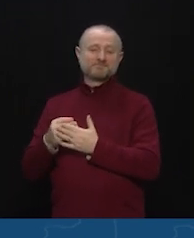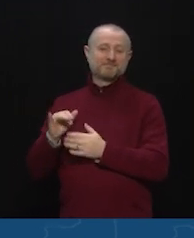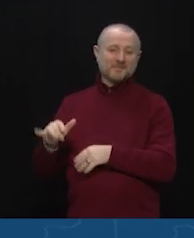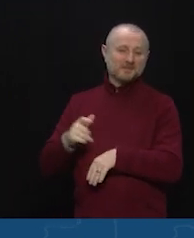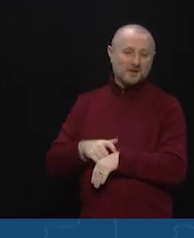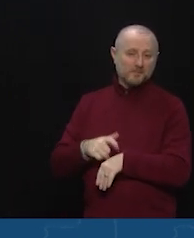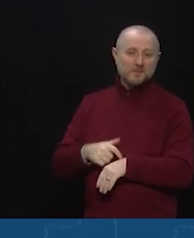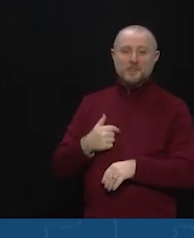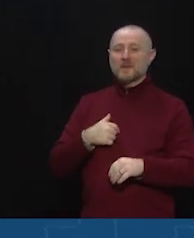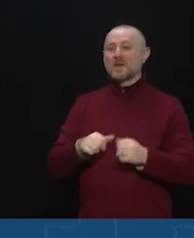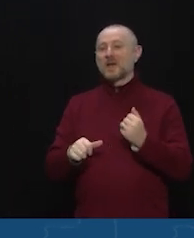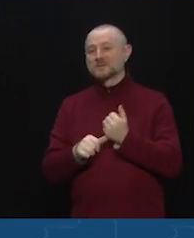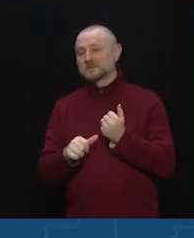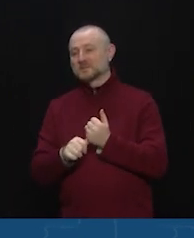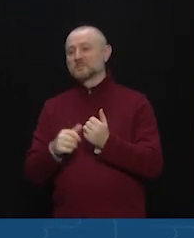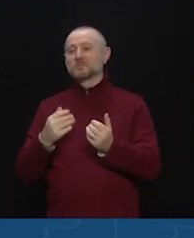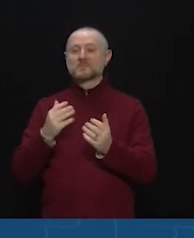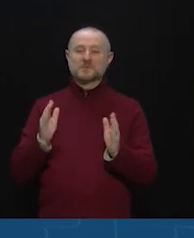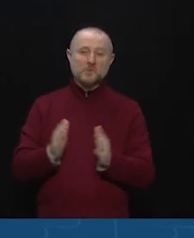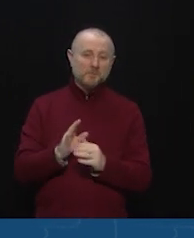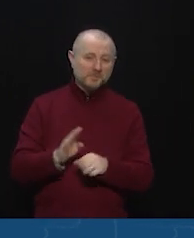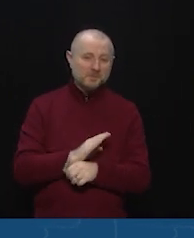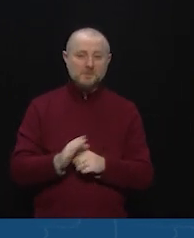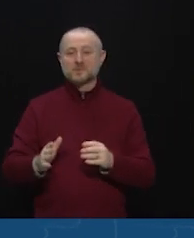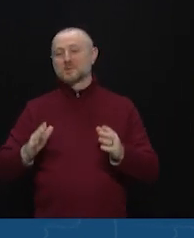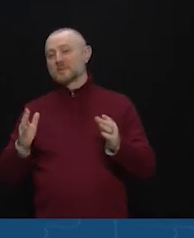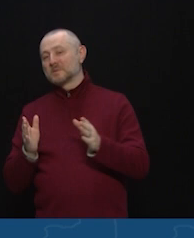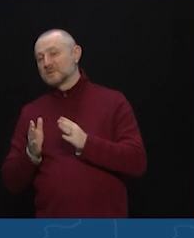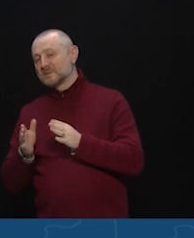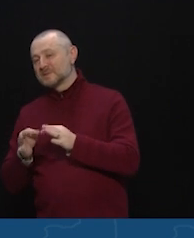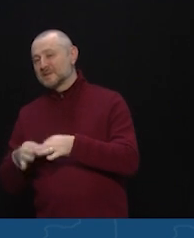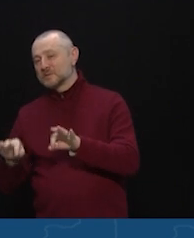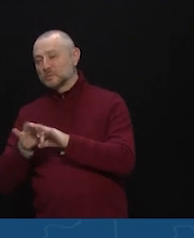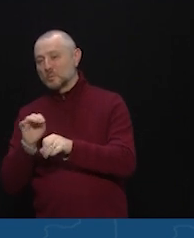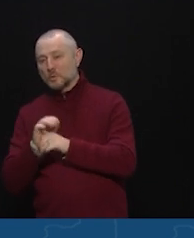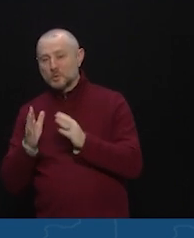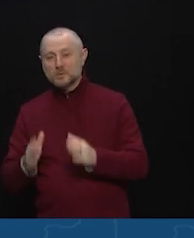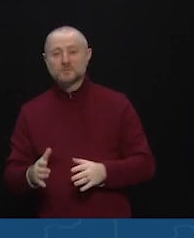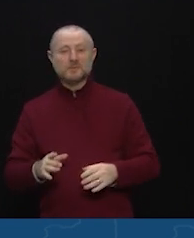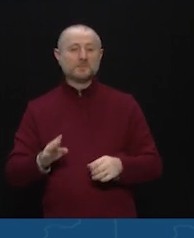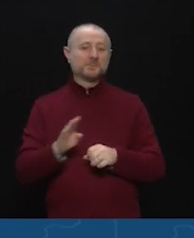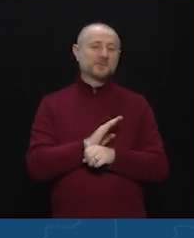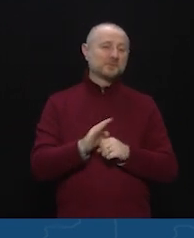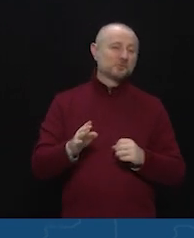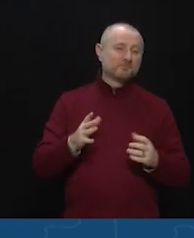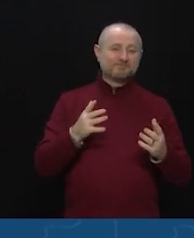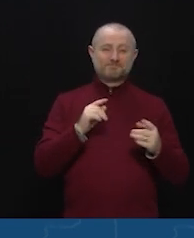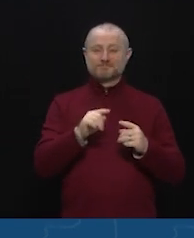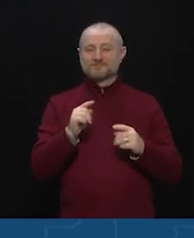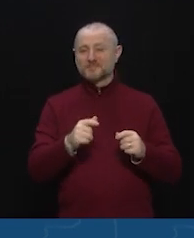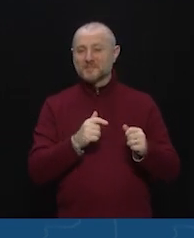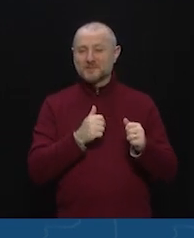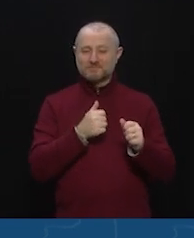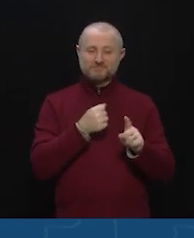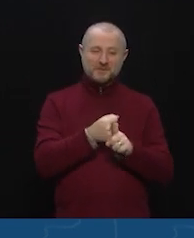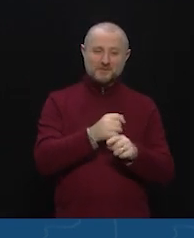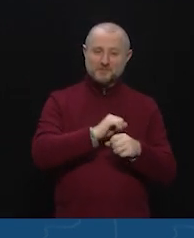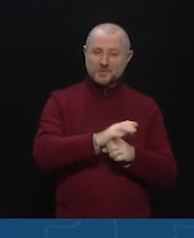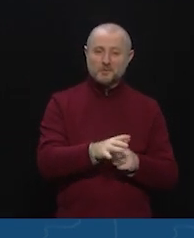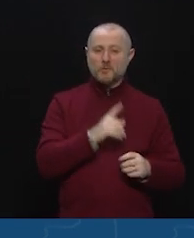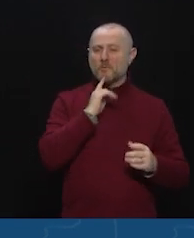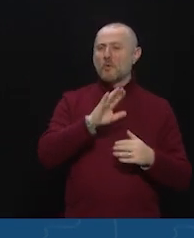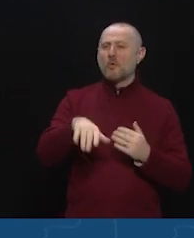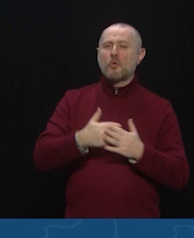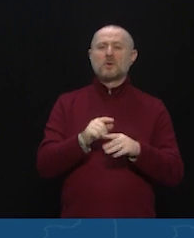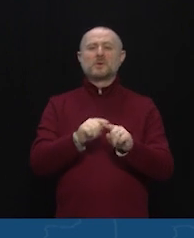businesses, industries, essential workers, and communities disproportionately impacted by the pandemic, water and sewer, and broadband, all of the things that we are